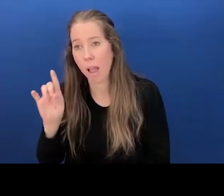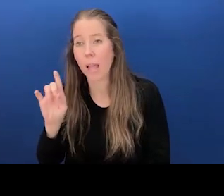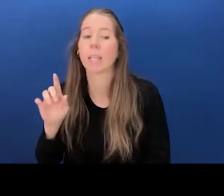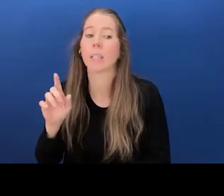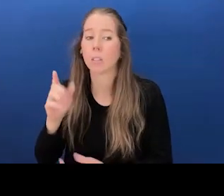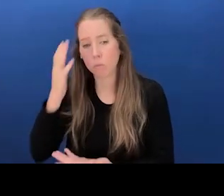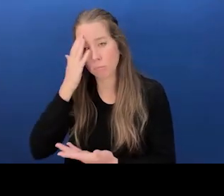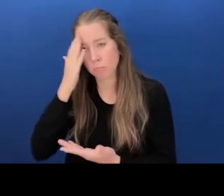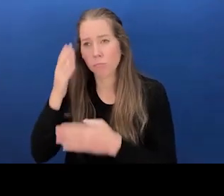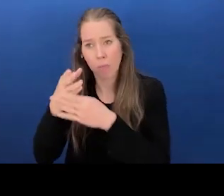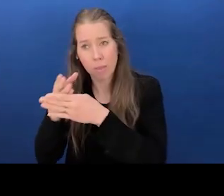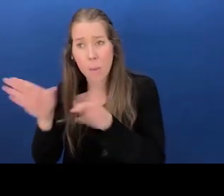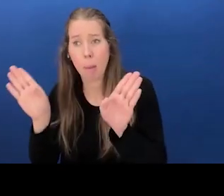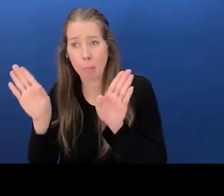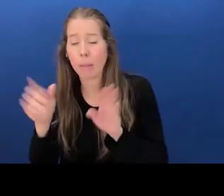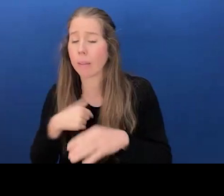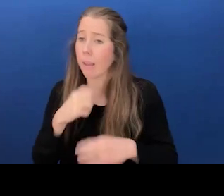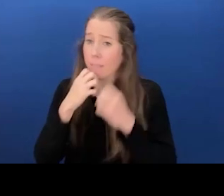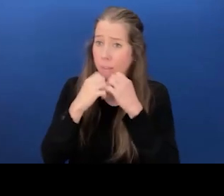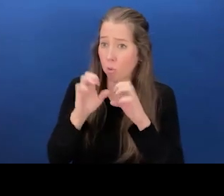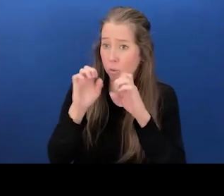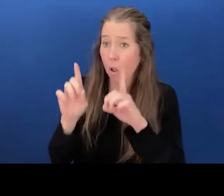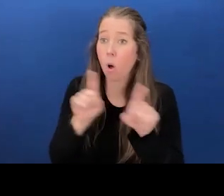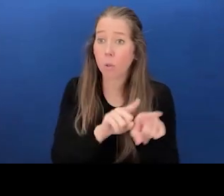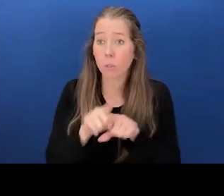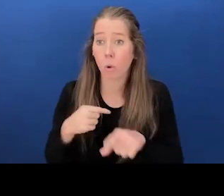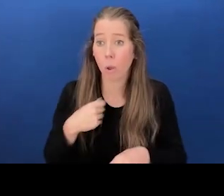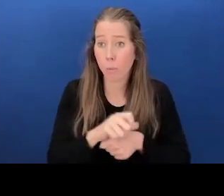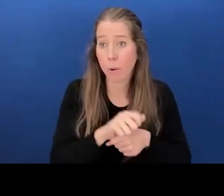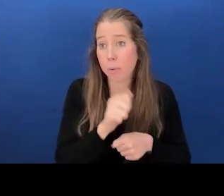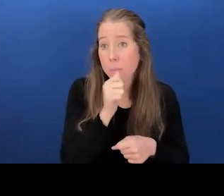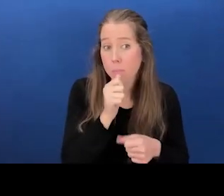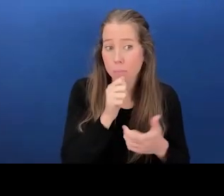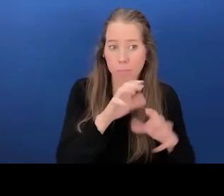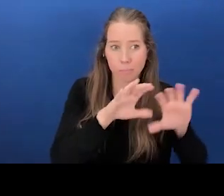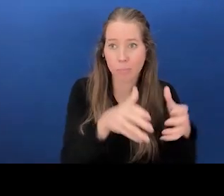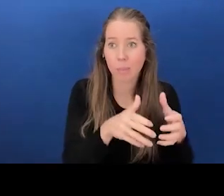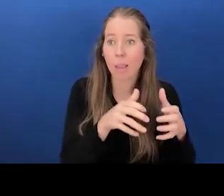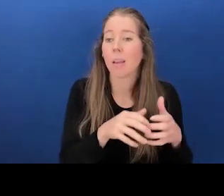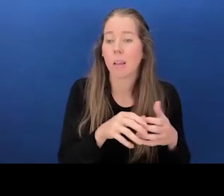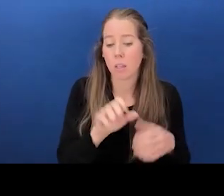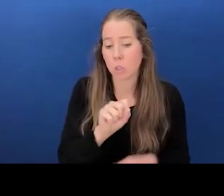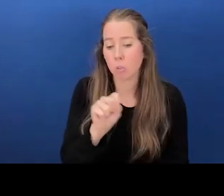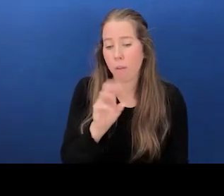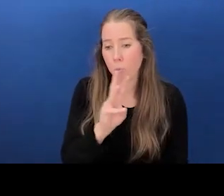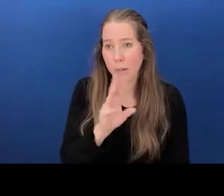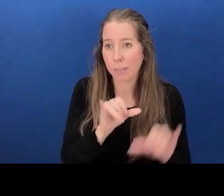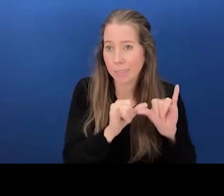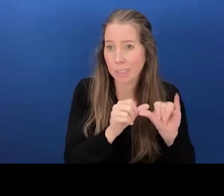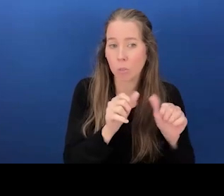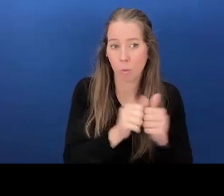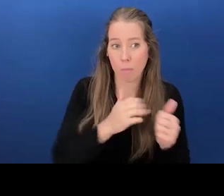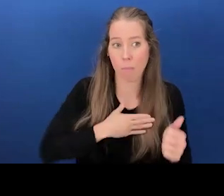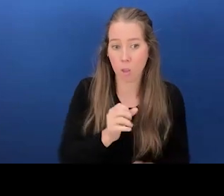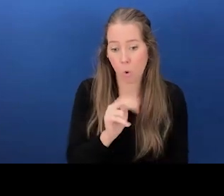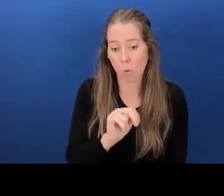the public sector and I value education. I also work in the private sector as a software engineer with my own LLC, and AI is not